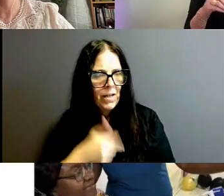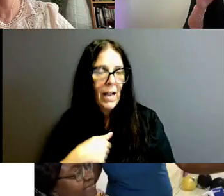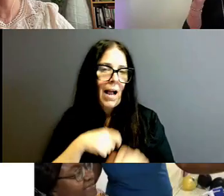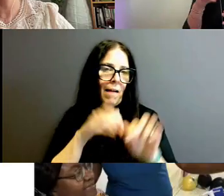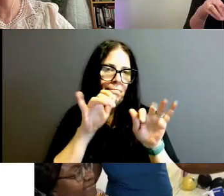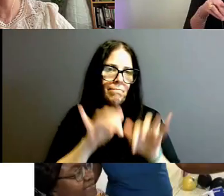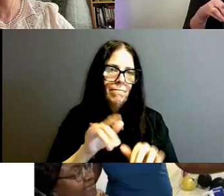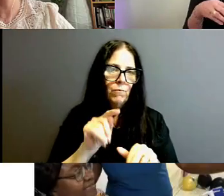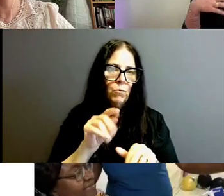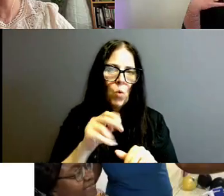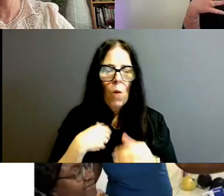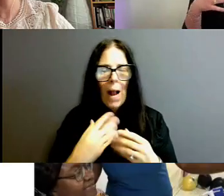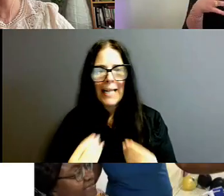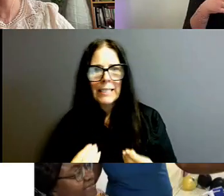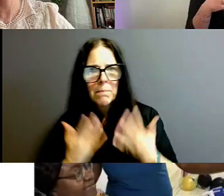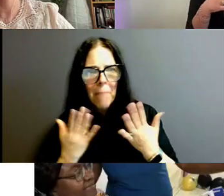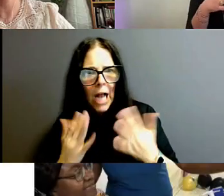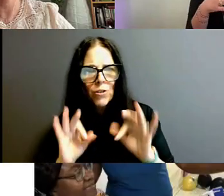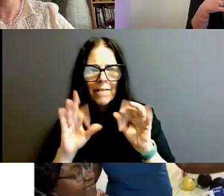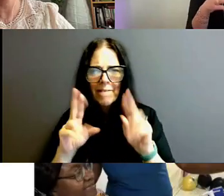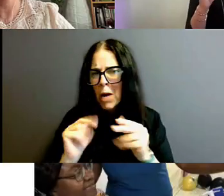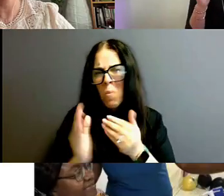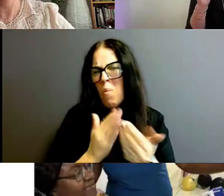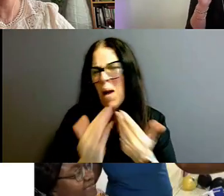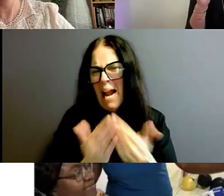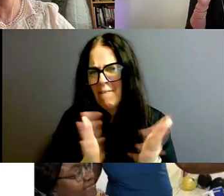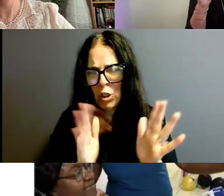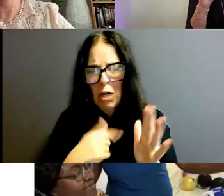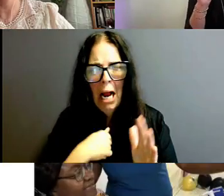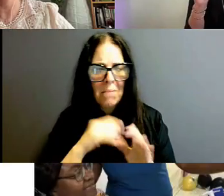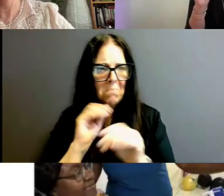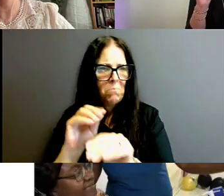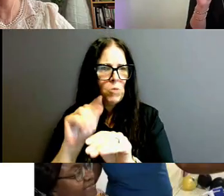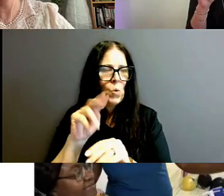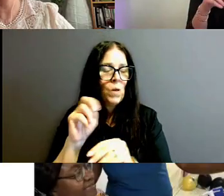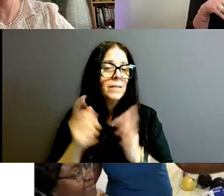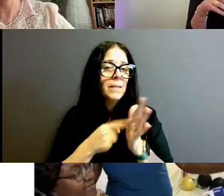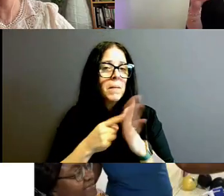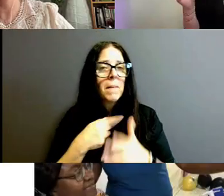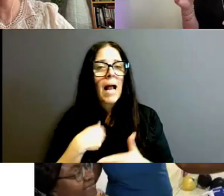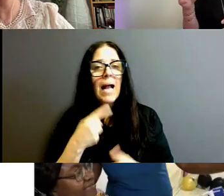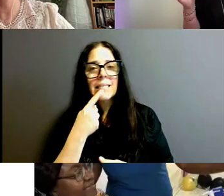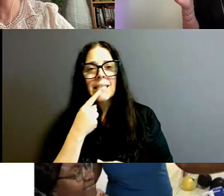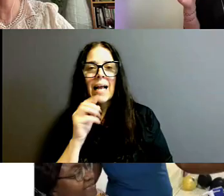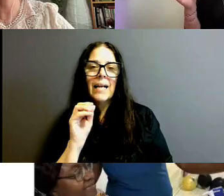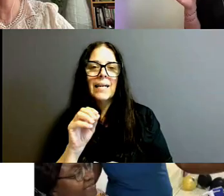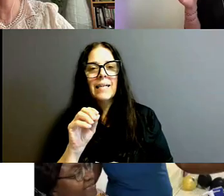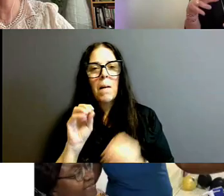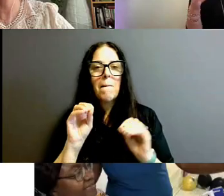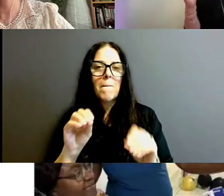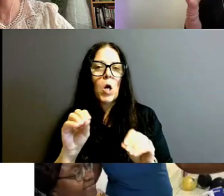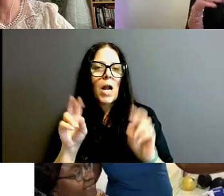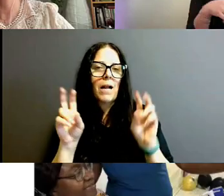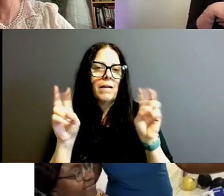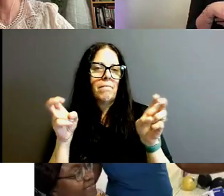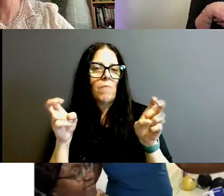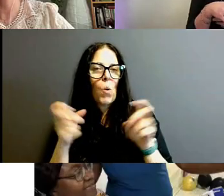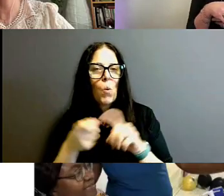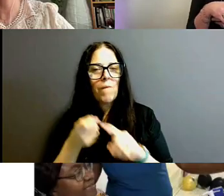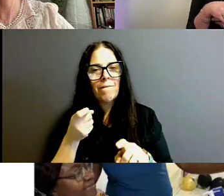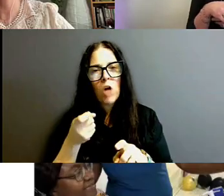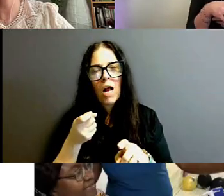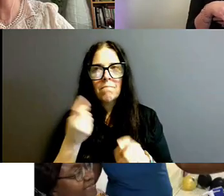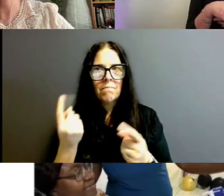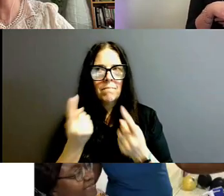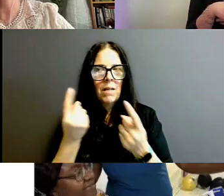to be inspirational. I want it to be fun, whatever. I might even say insert a motivational quote from,